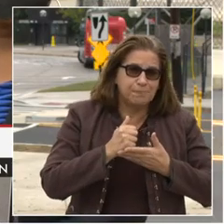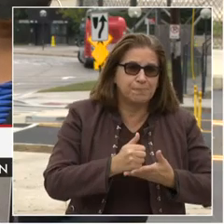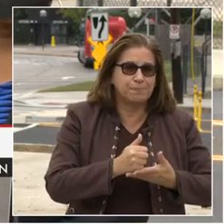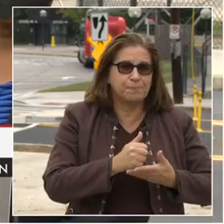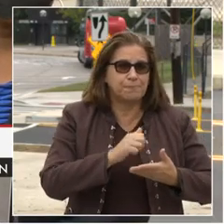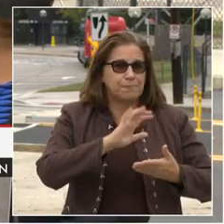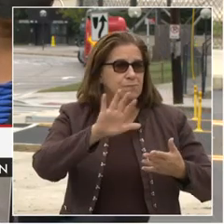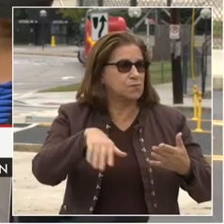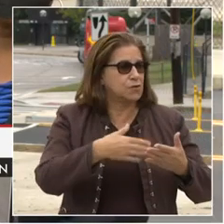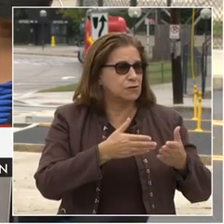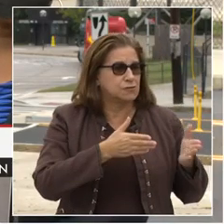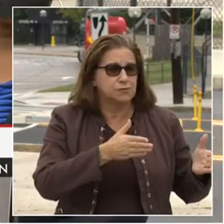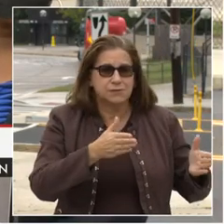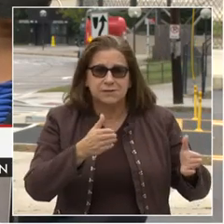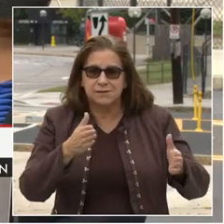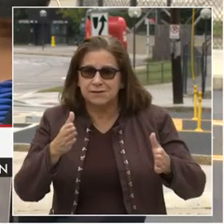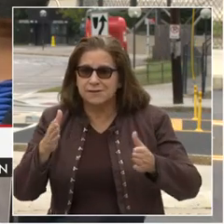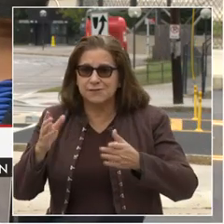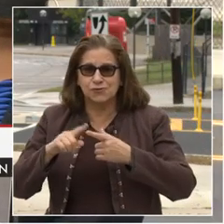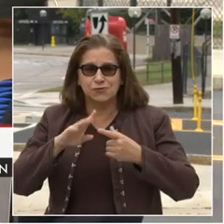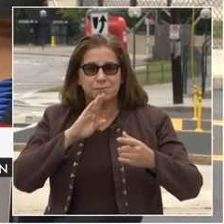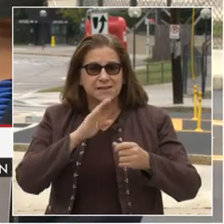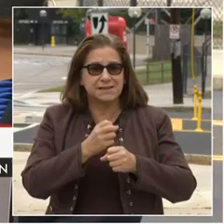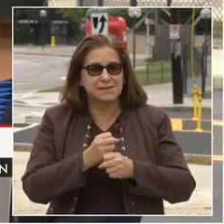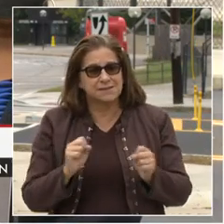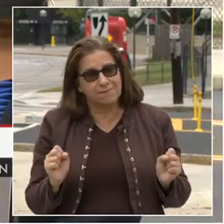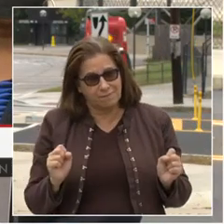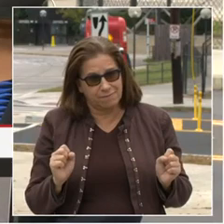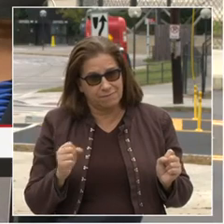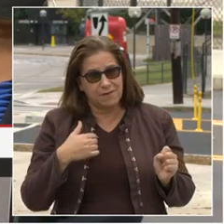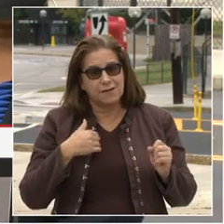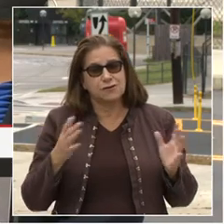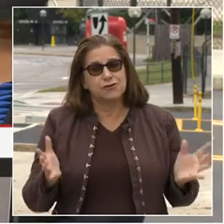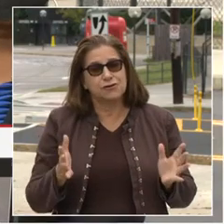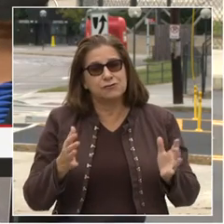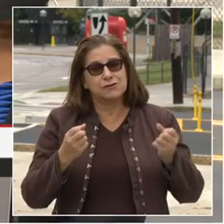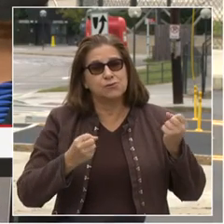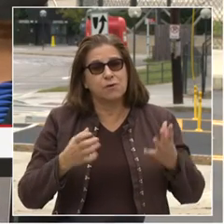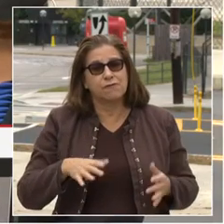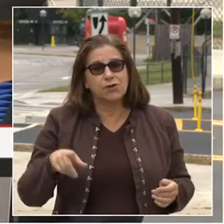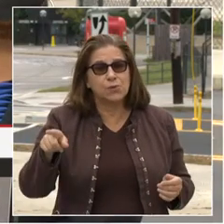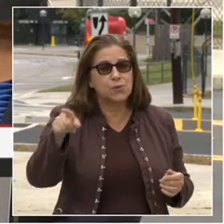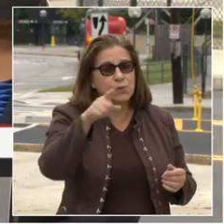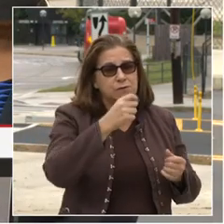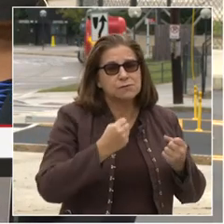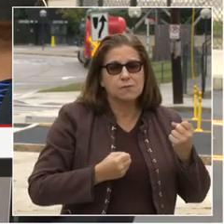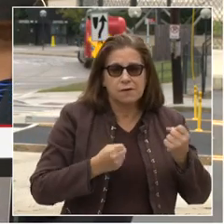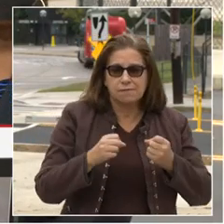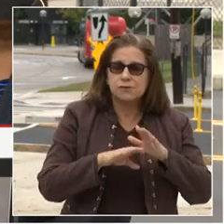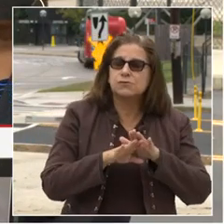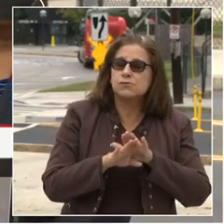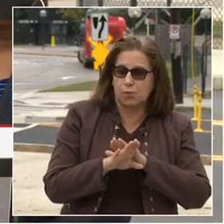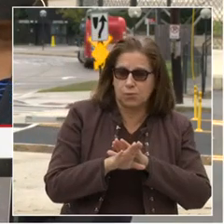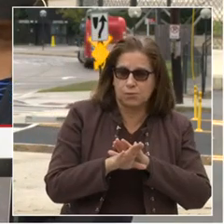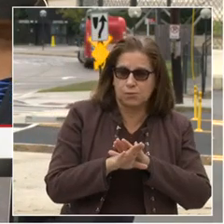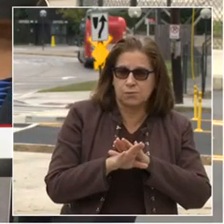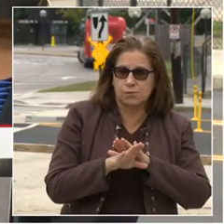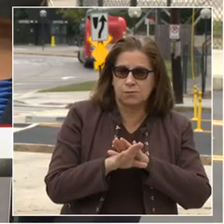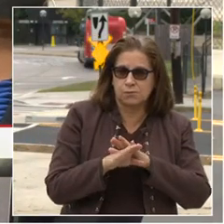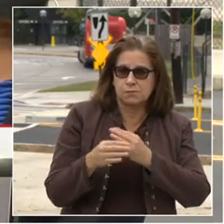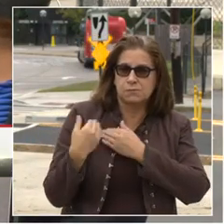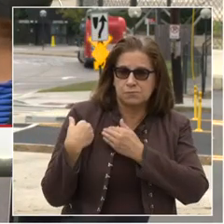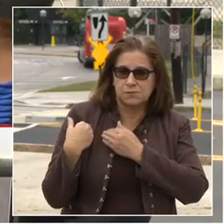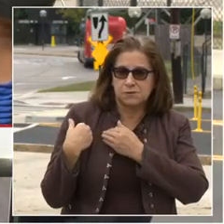down cars, but we also have to make sure that people have personal responsibility. Distracted driving, speeding